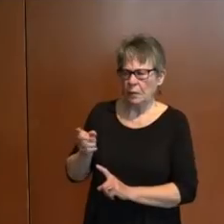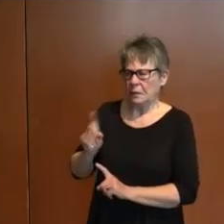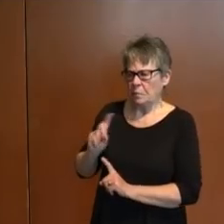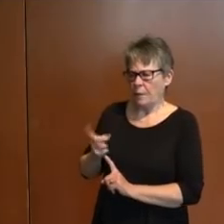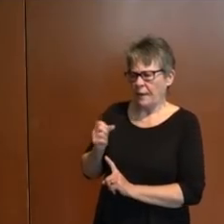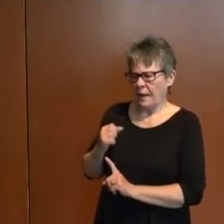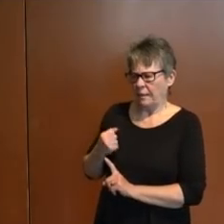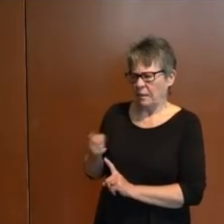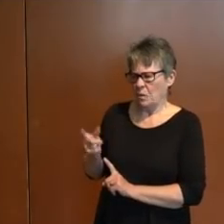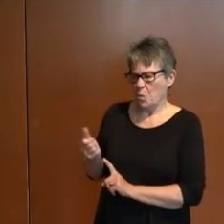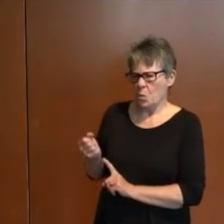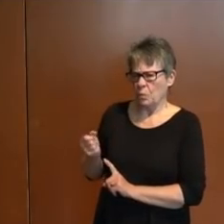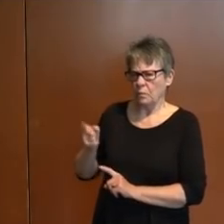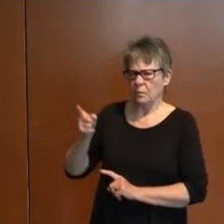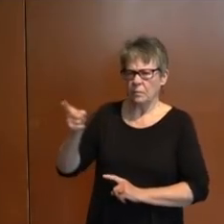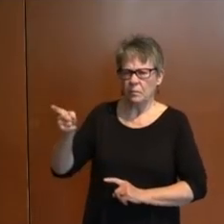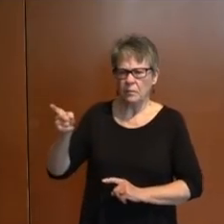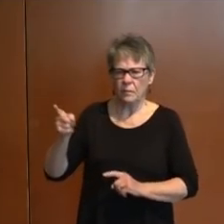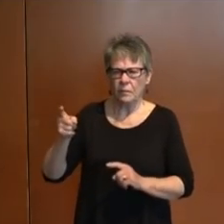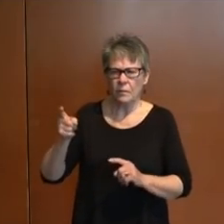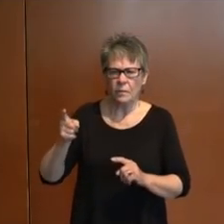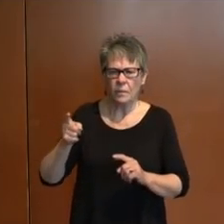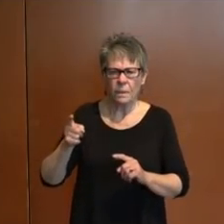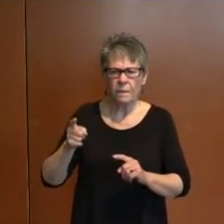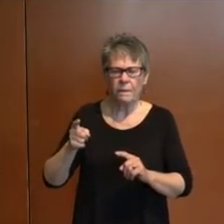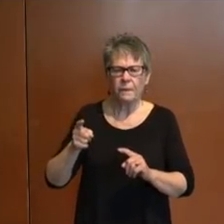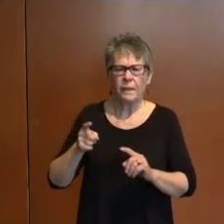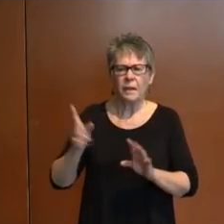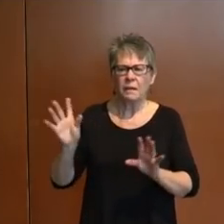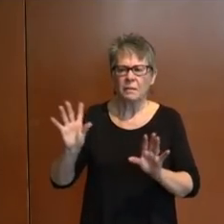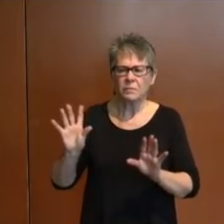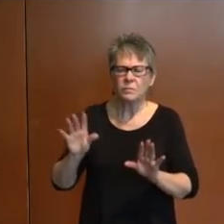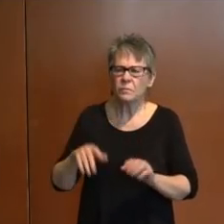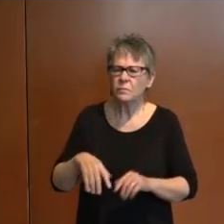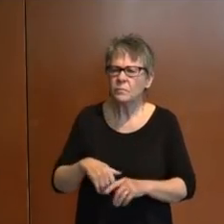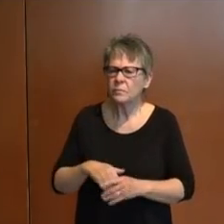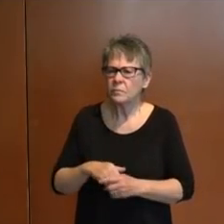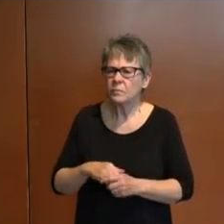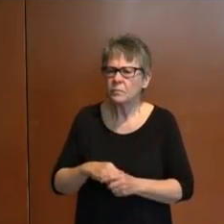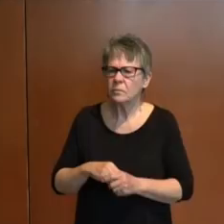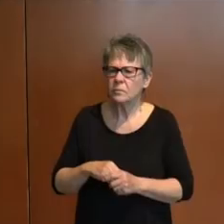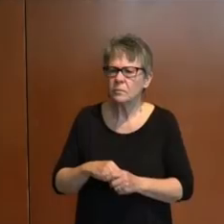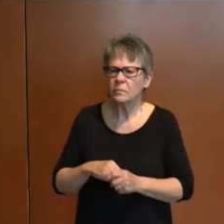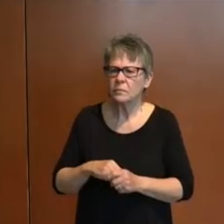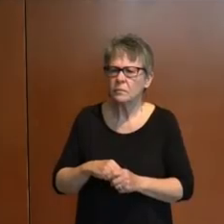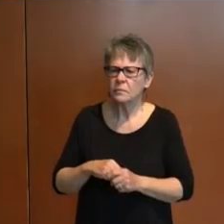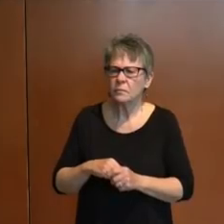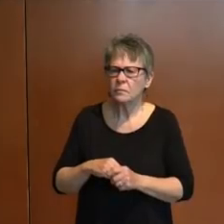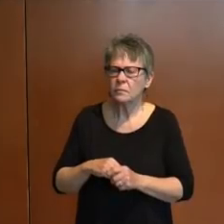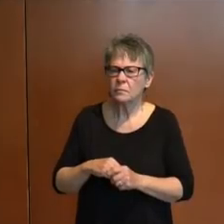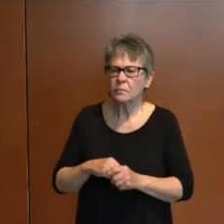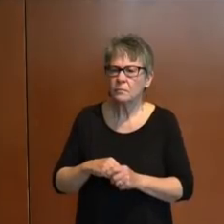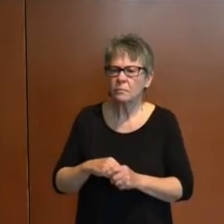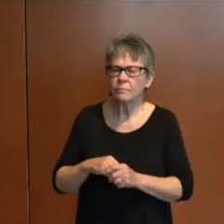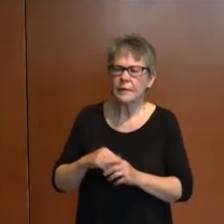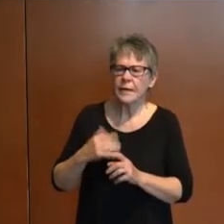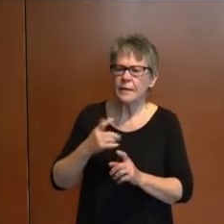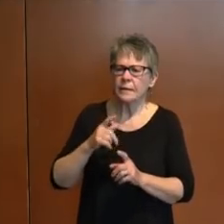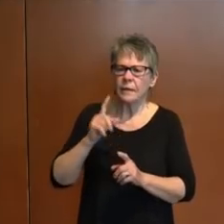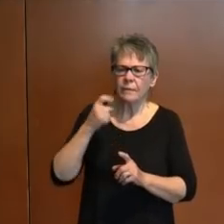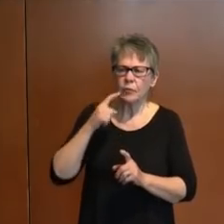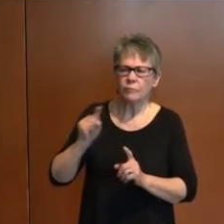work back at the office. In a world with limited